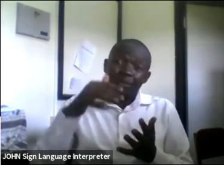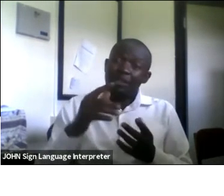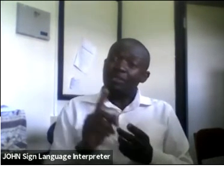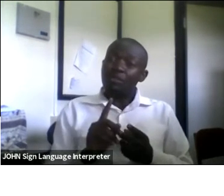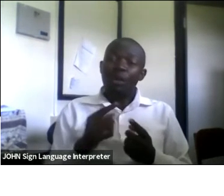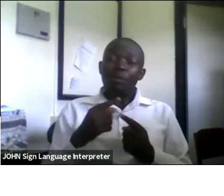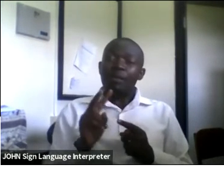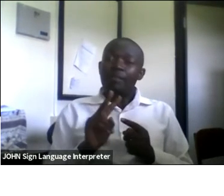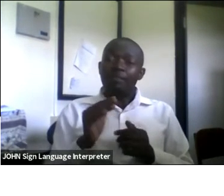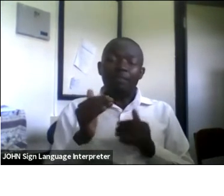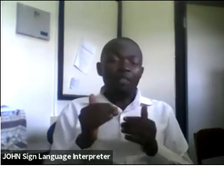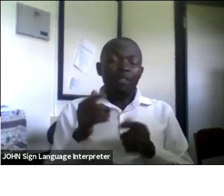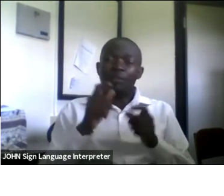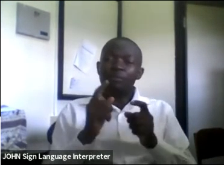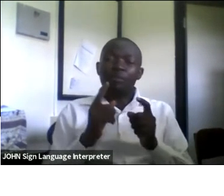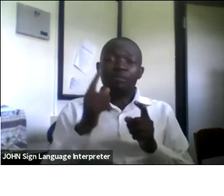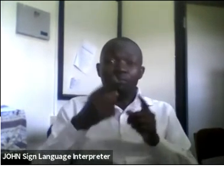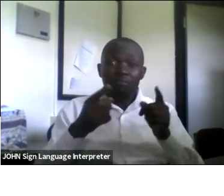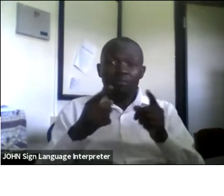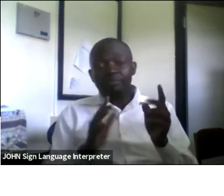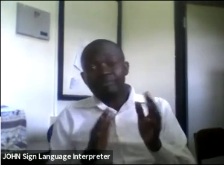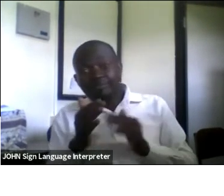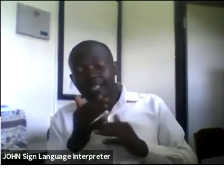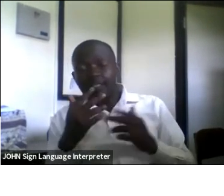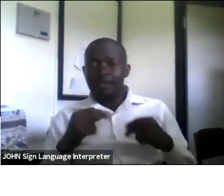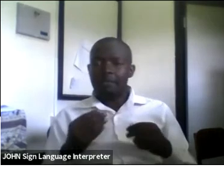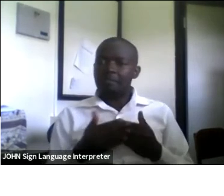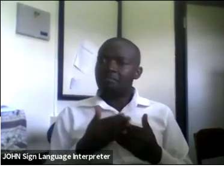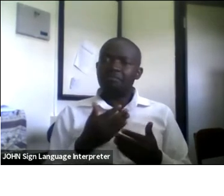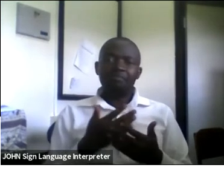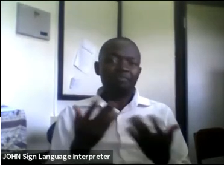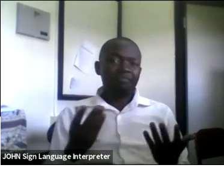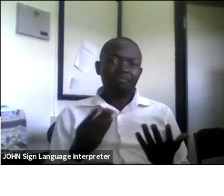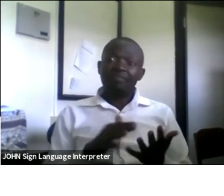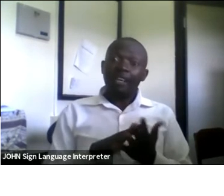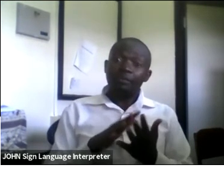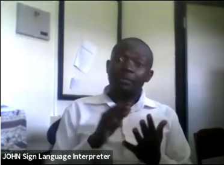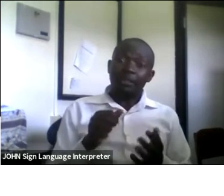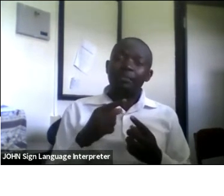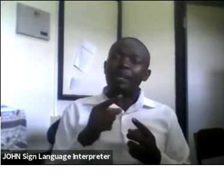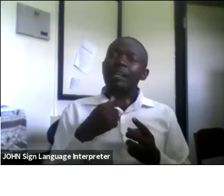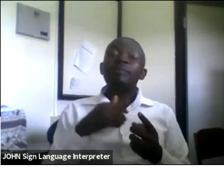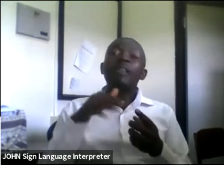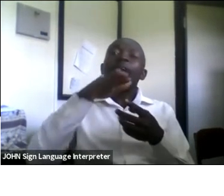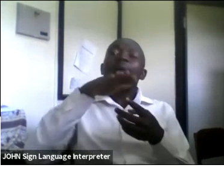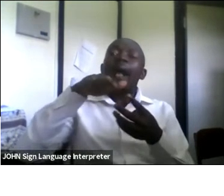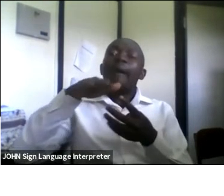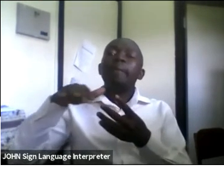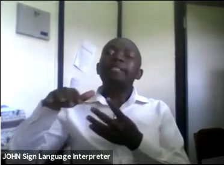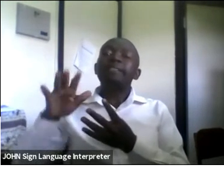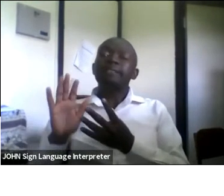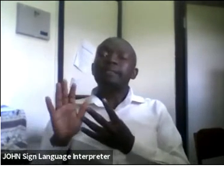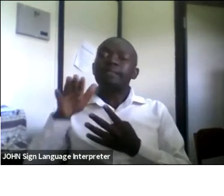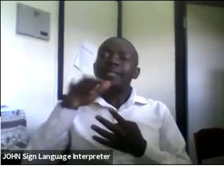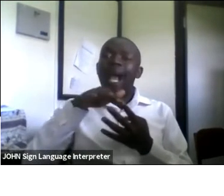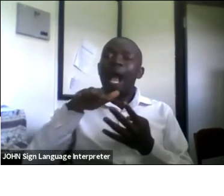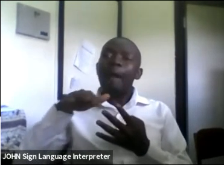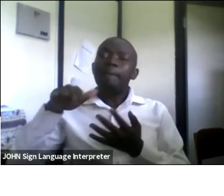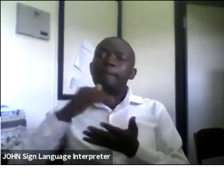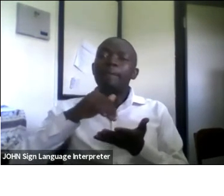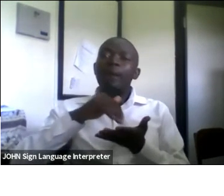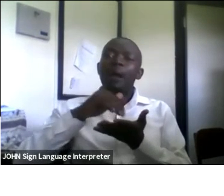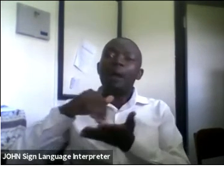these hospitals and care providers who are always in urban areas, urban settled people. So one of the ways